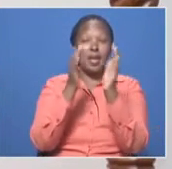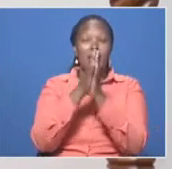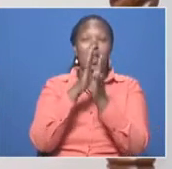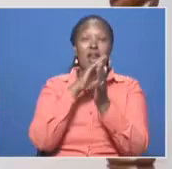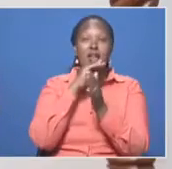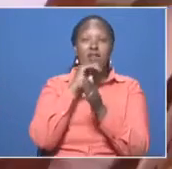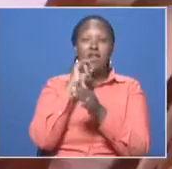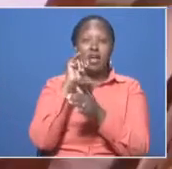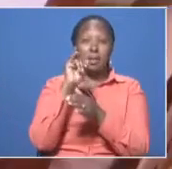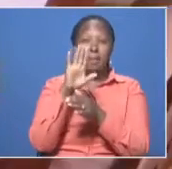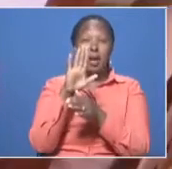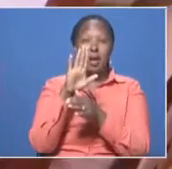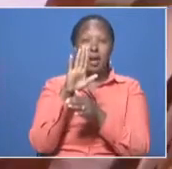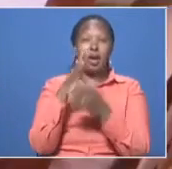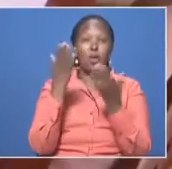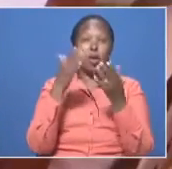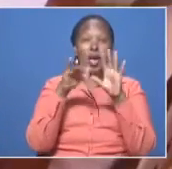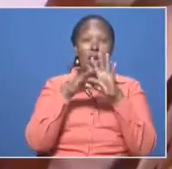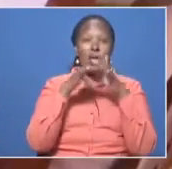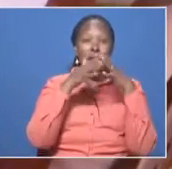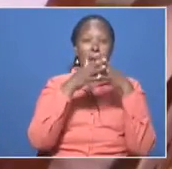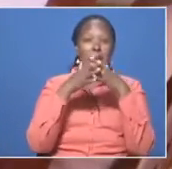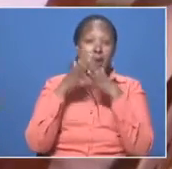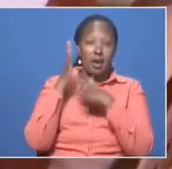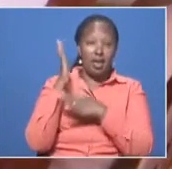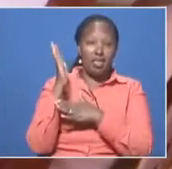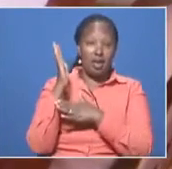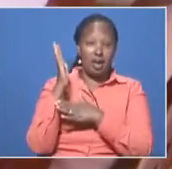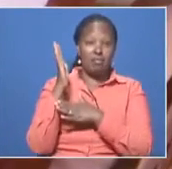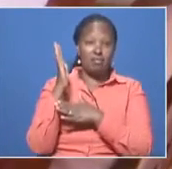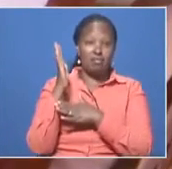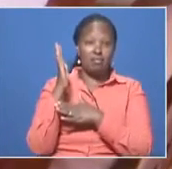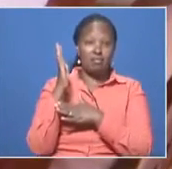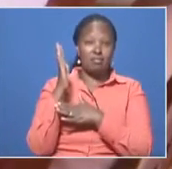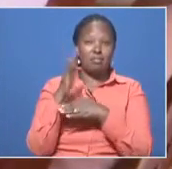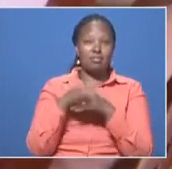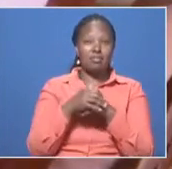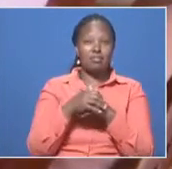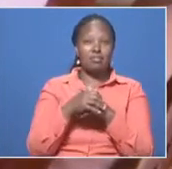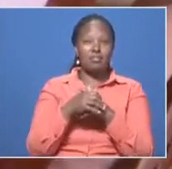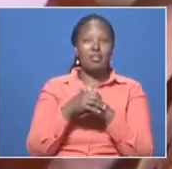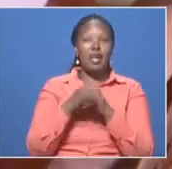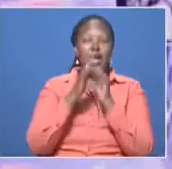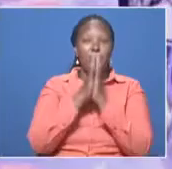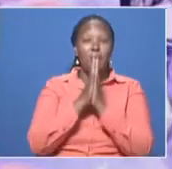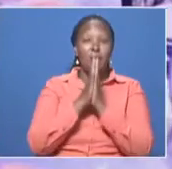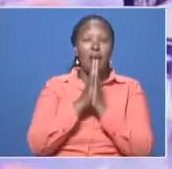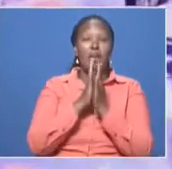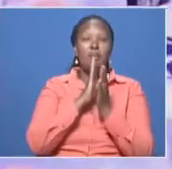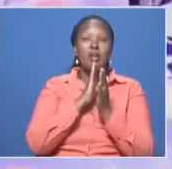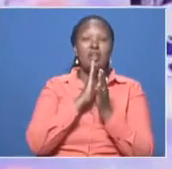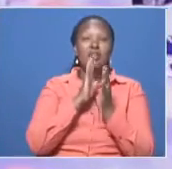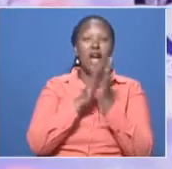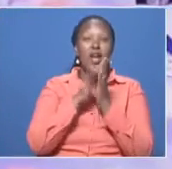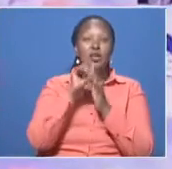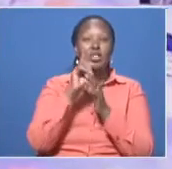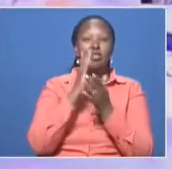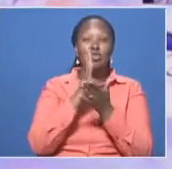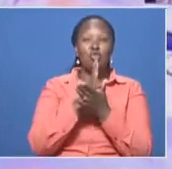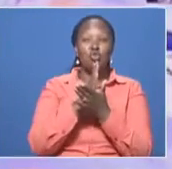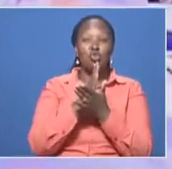father were at the U.S. They were in the U.S. at the U.S. prayer breakfast. And there you were at this